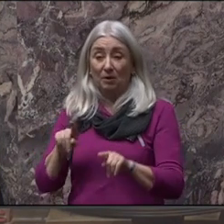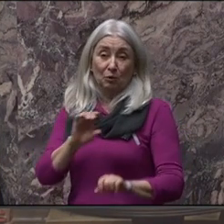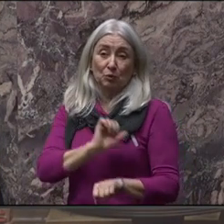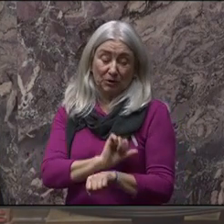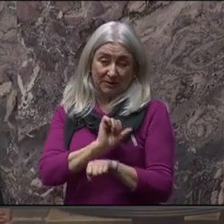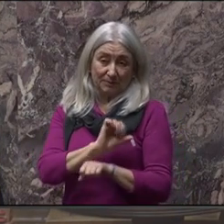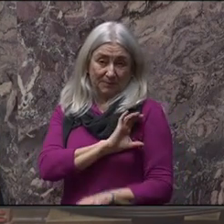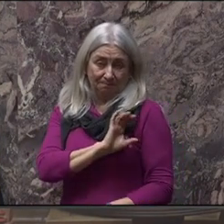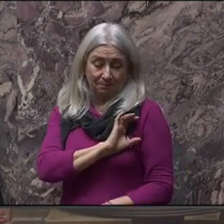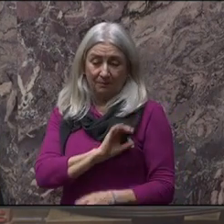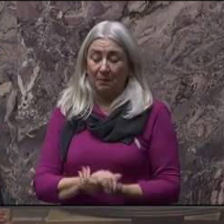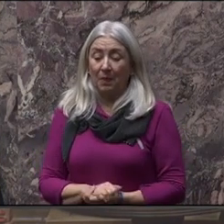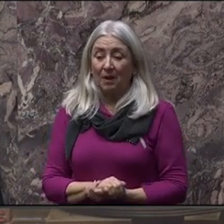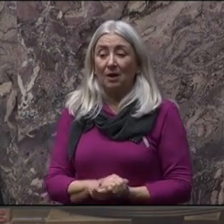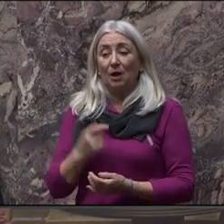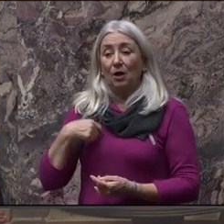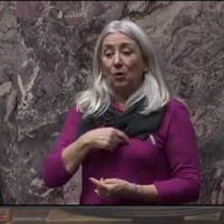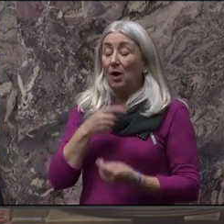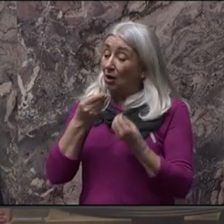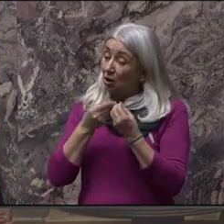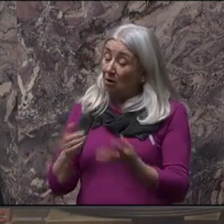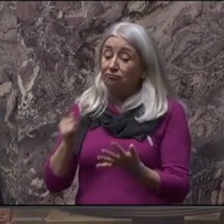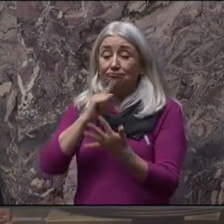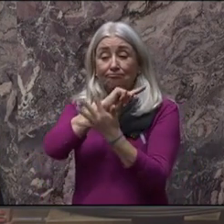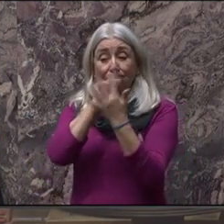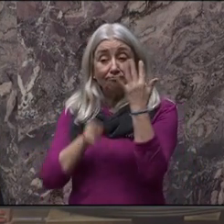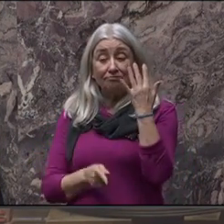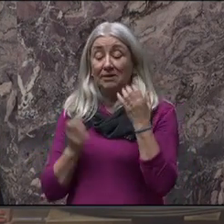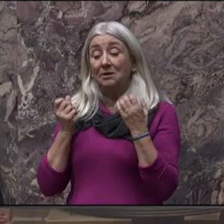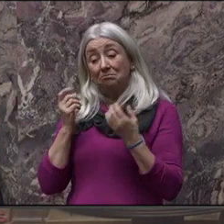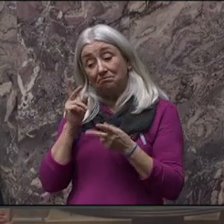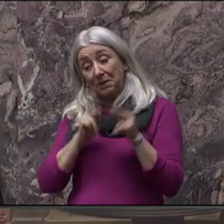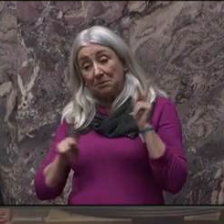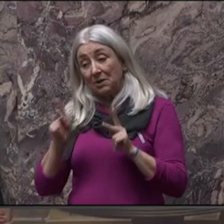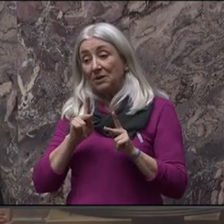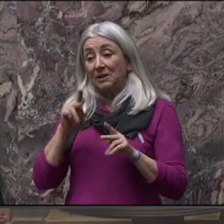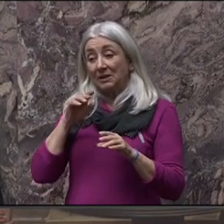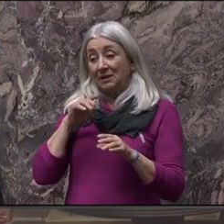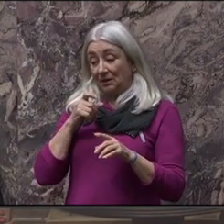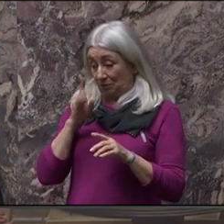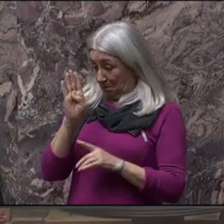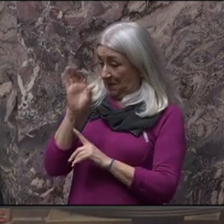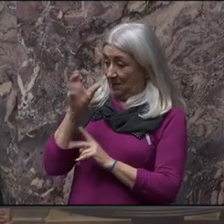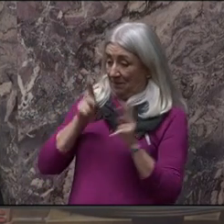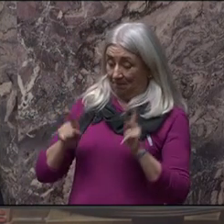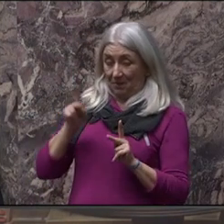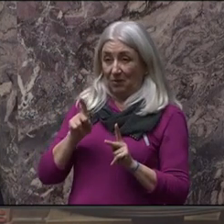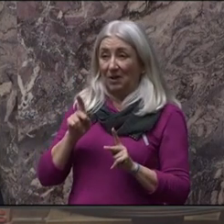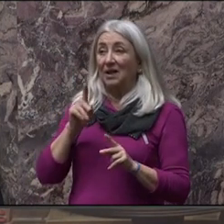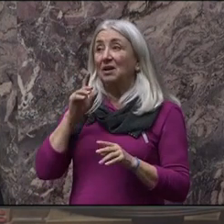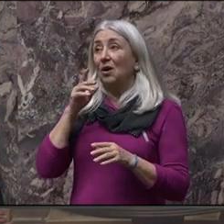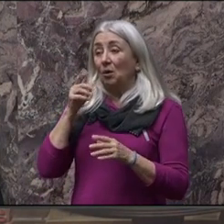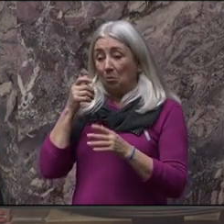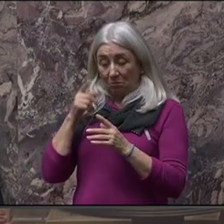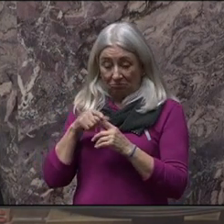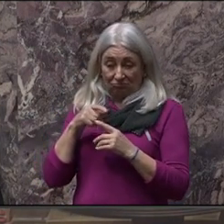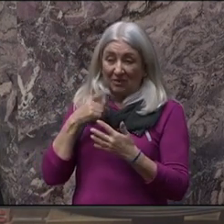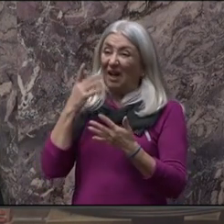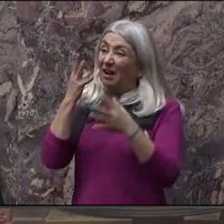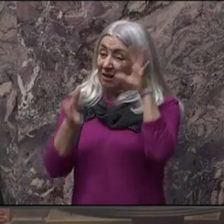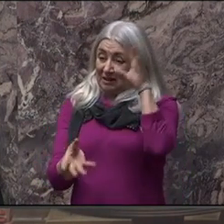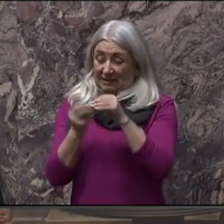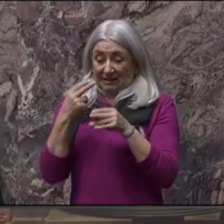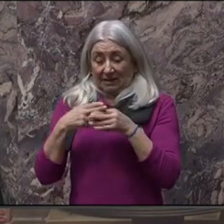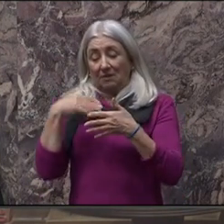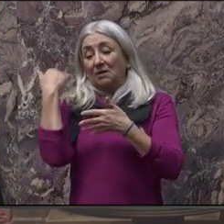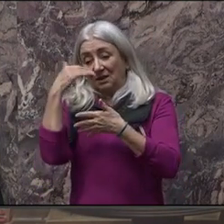lost those who represented British Columbians in Ottawa or in this legislature: Patrick Crofton,